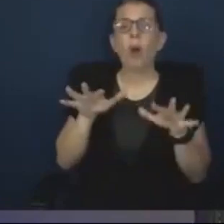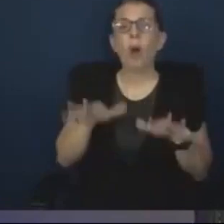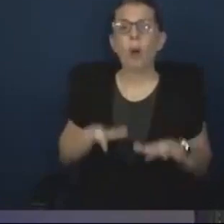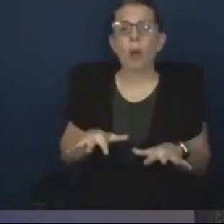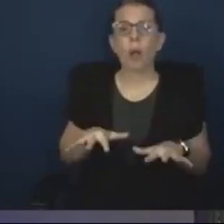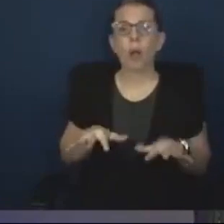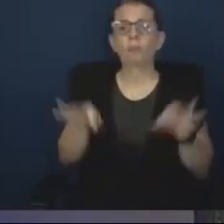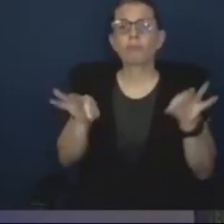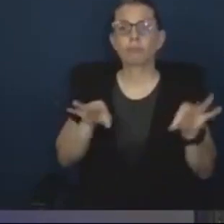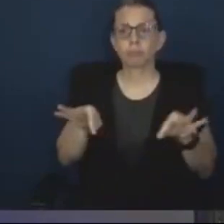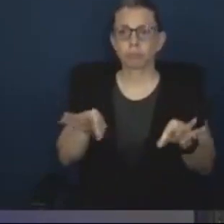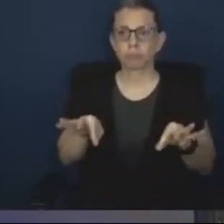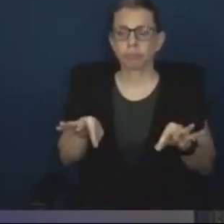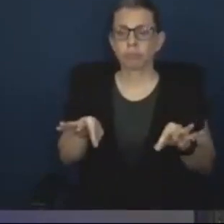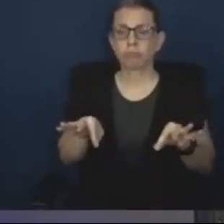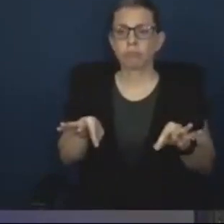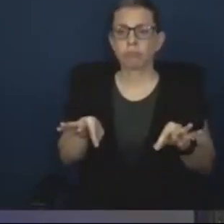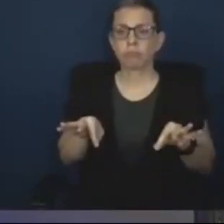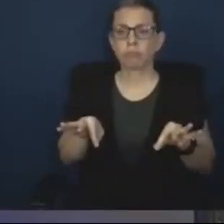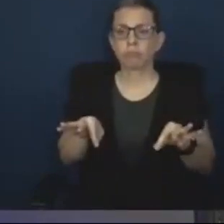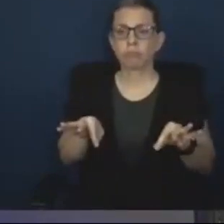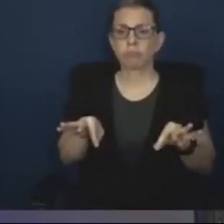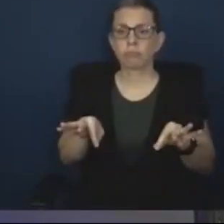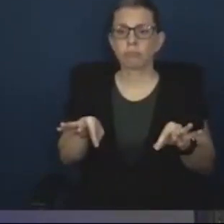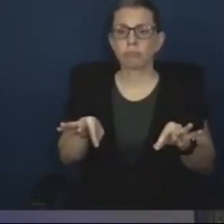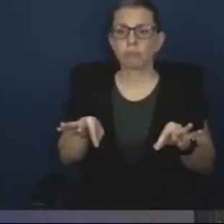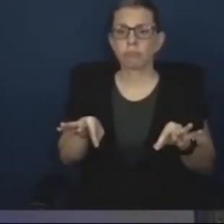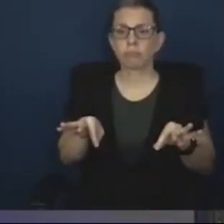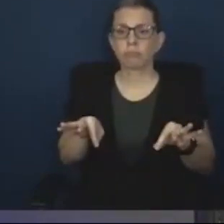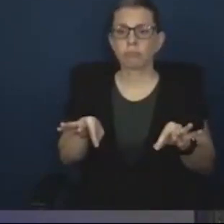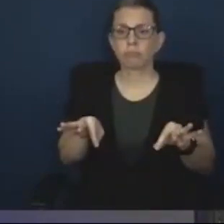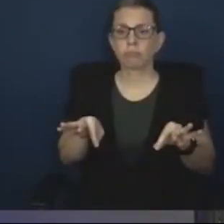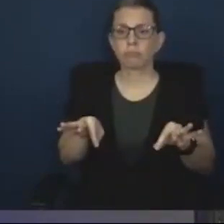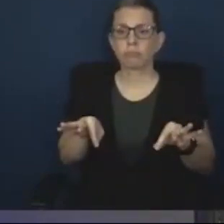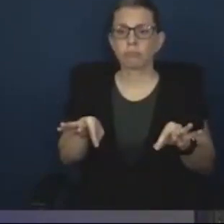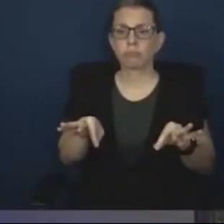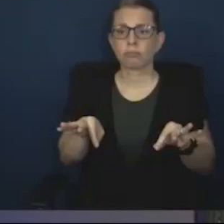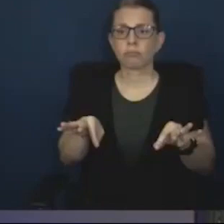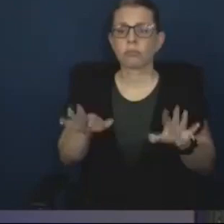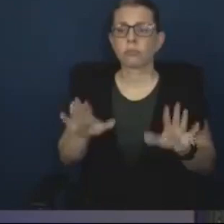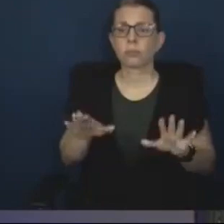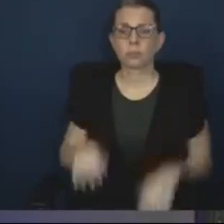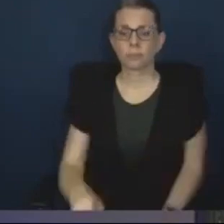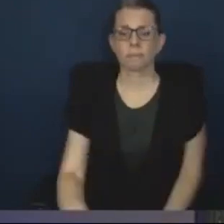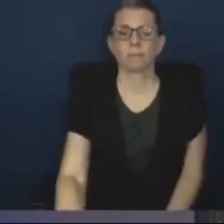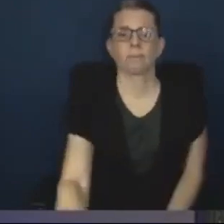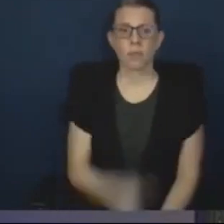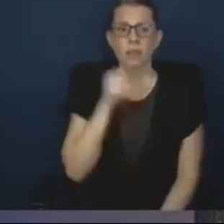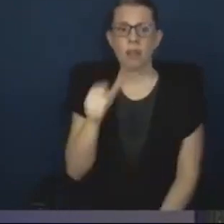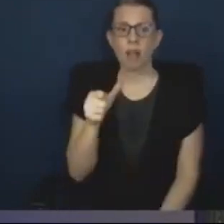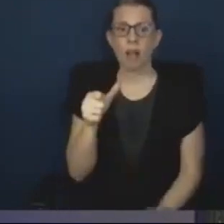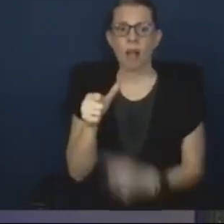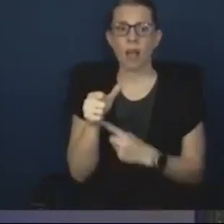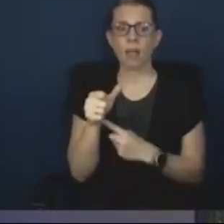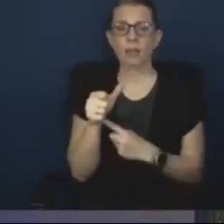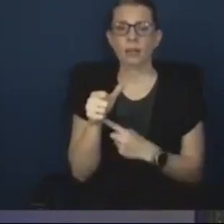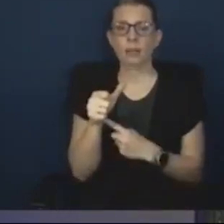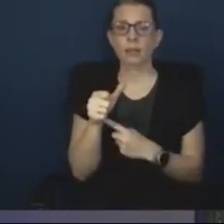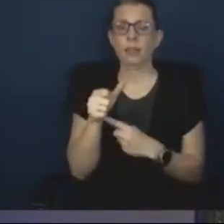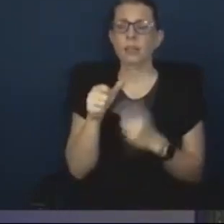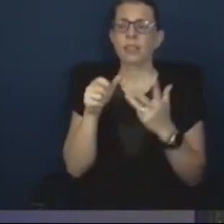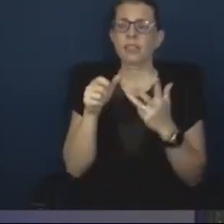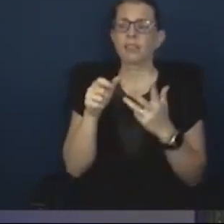explanation and not being derogatory, because fear doesn't respond well to sort of that derogatory tone.